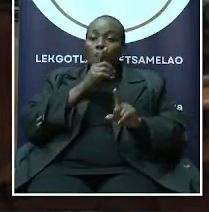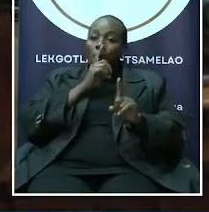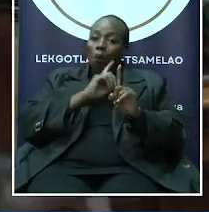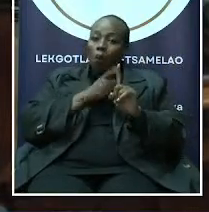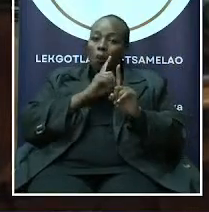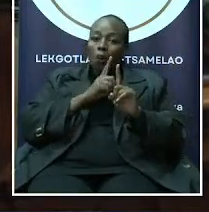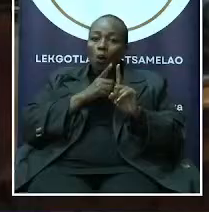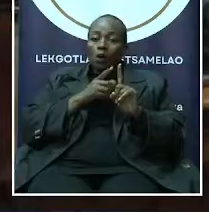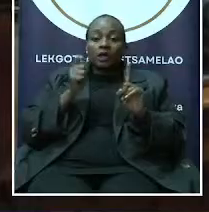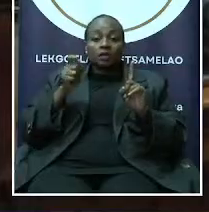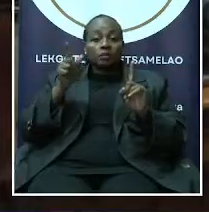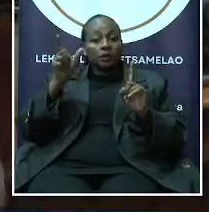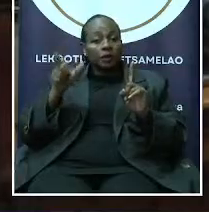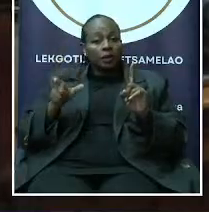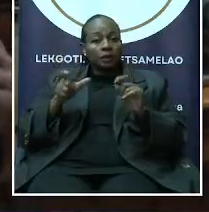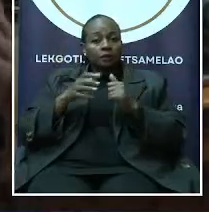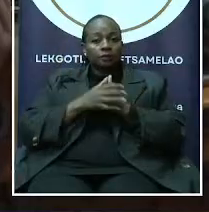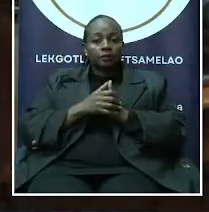order, Speaker,